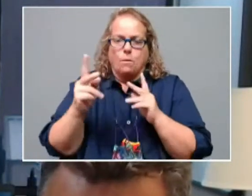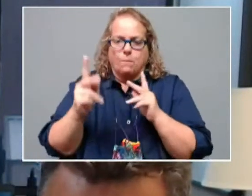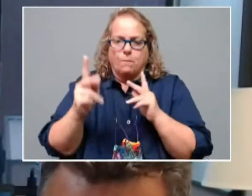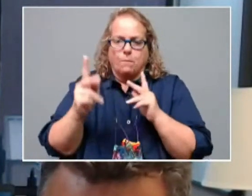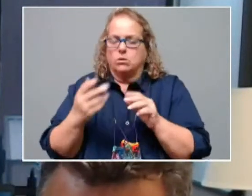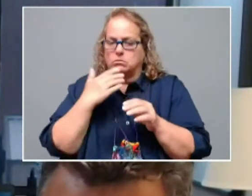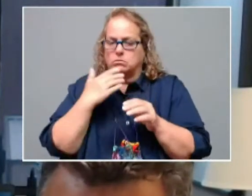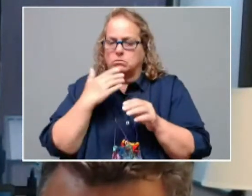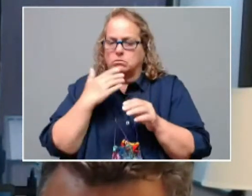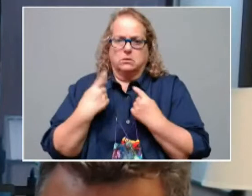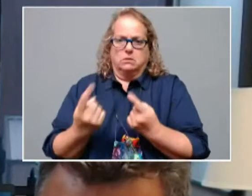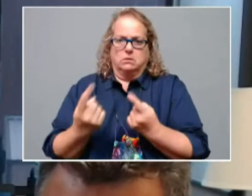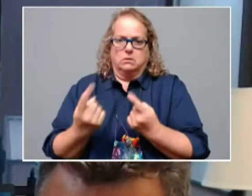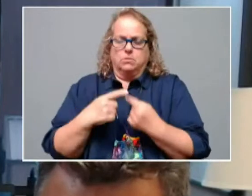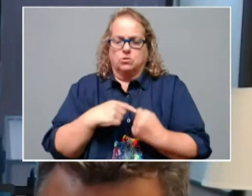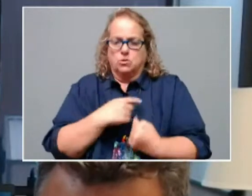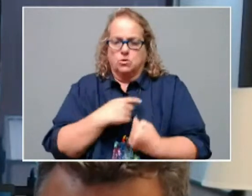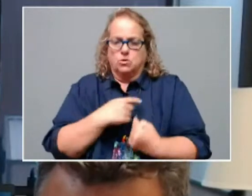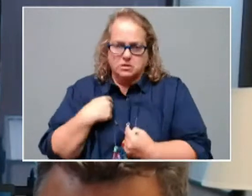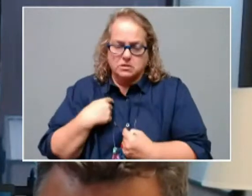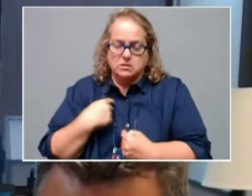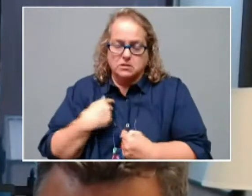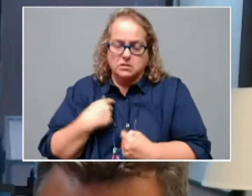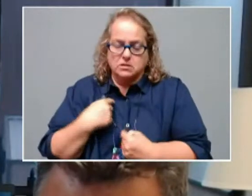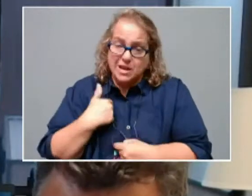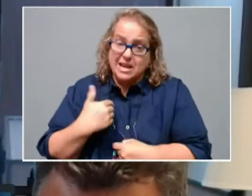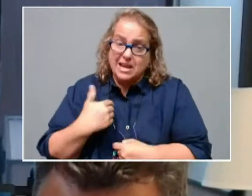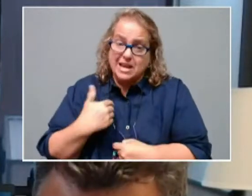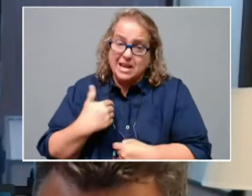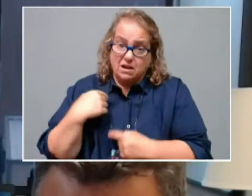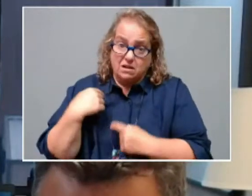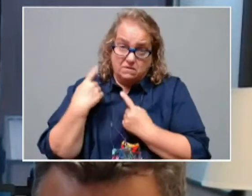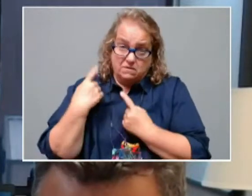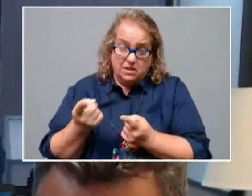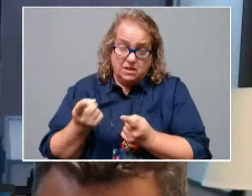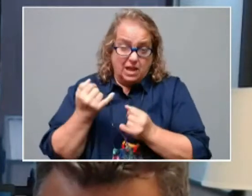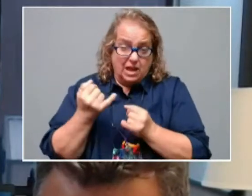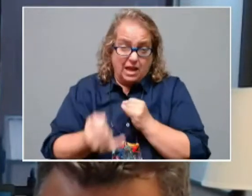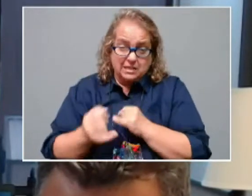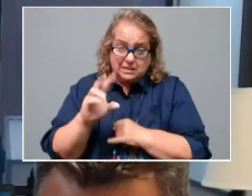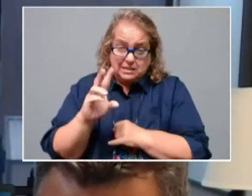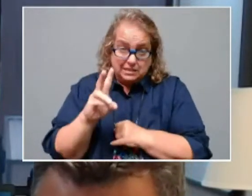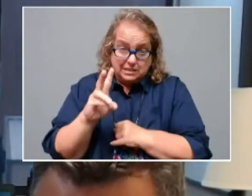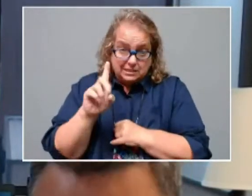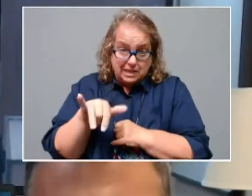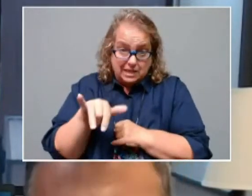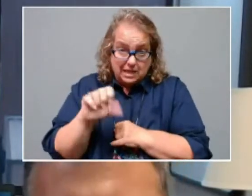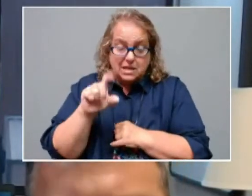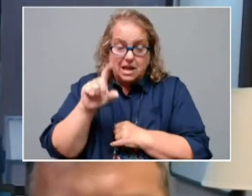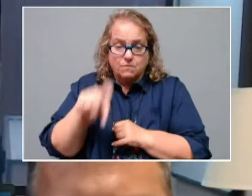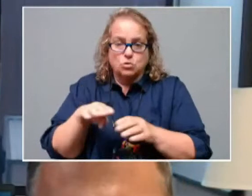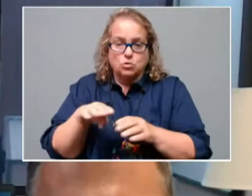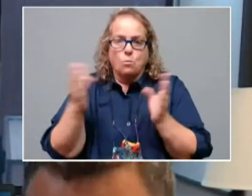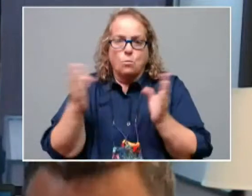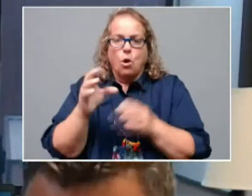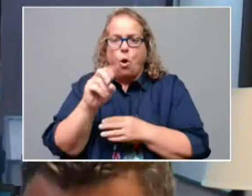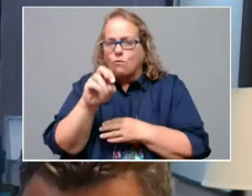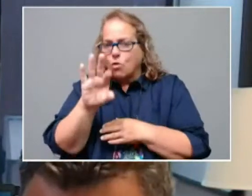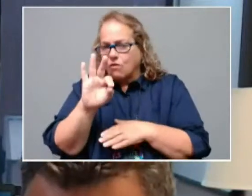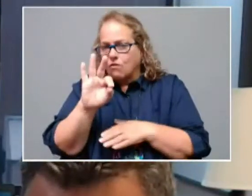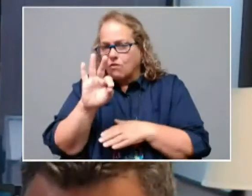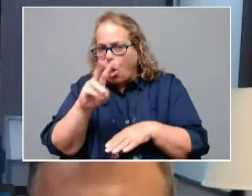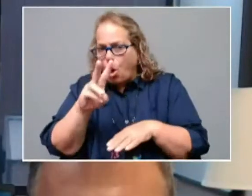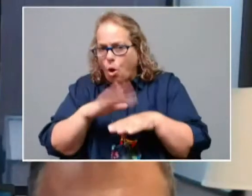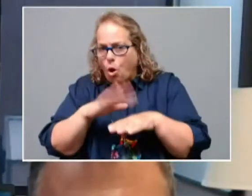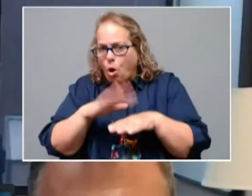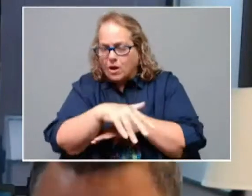We have, over the last 6 days, had to open an overflow intensive care unit in